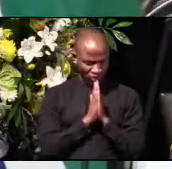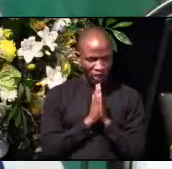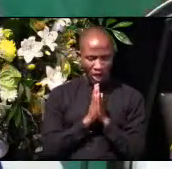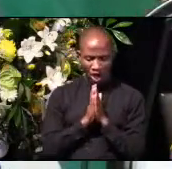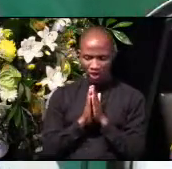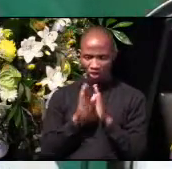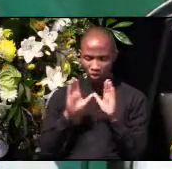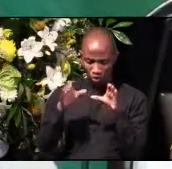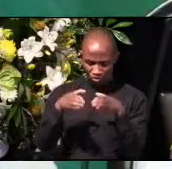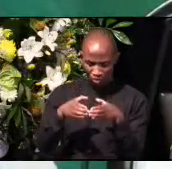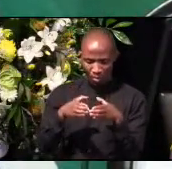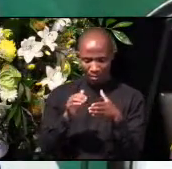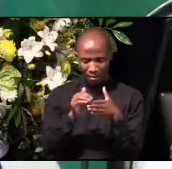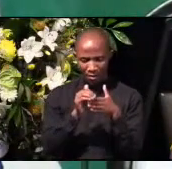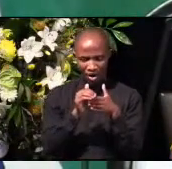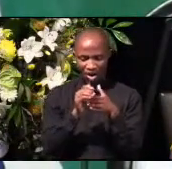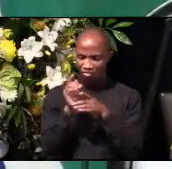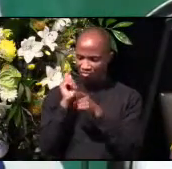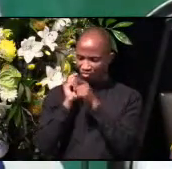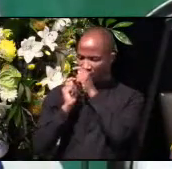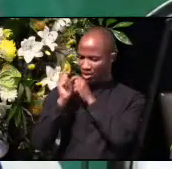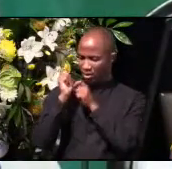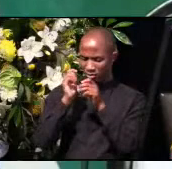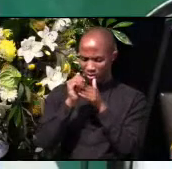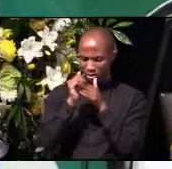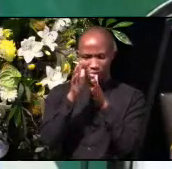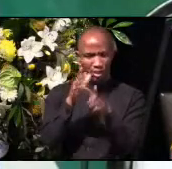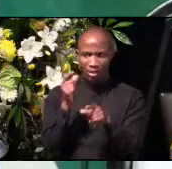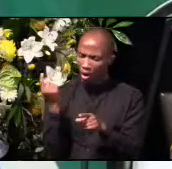traditionally there's everybody was mobilized